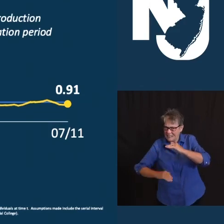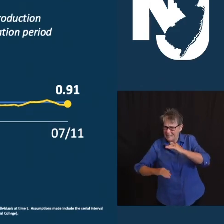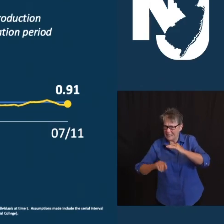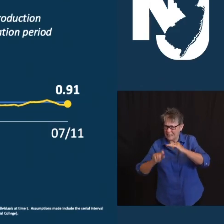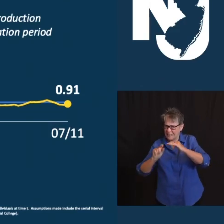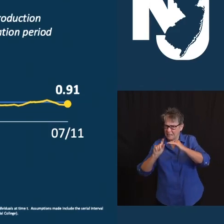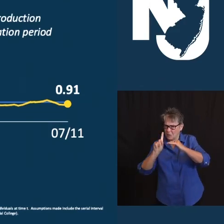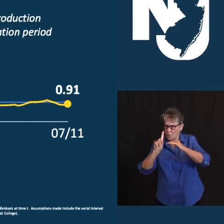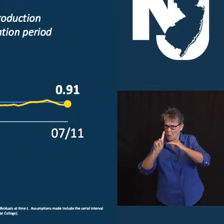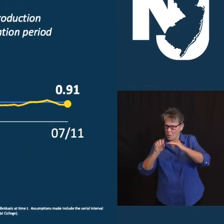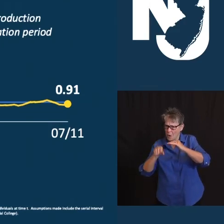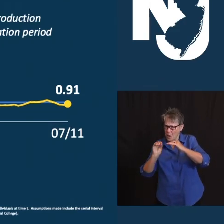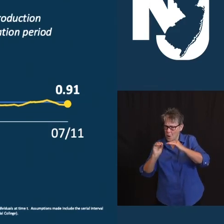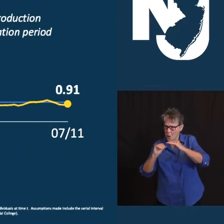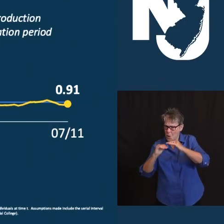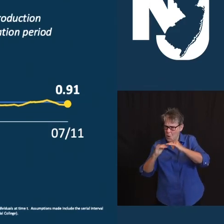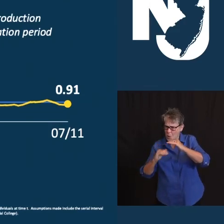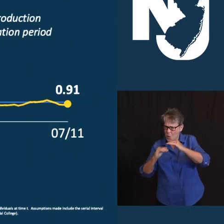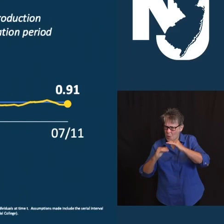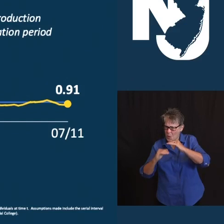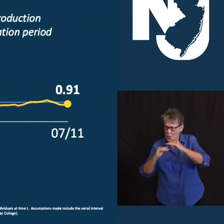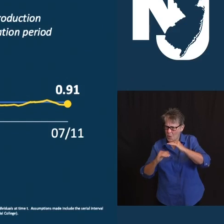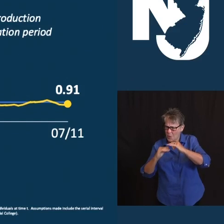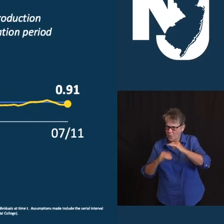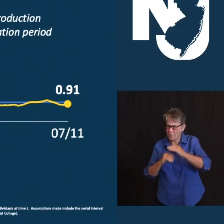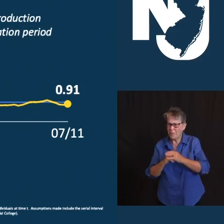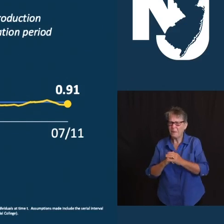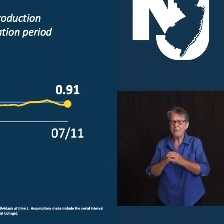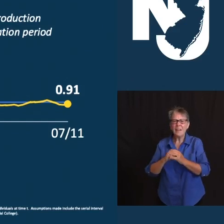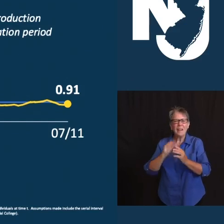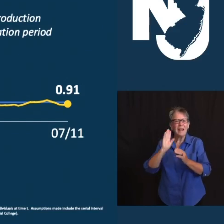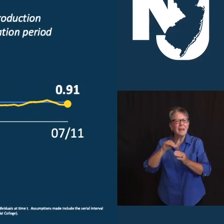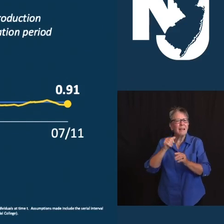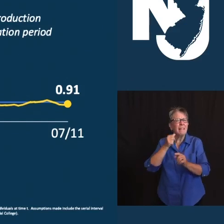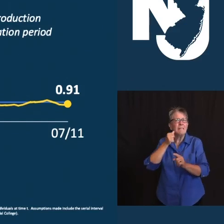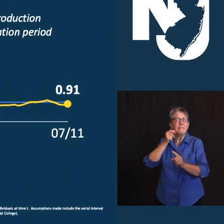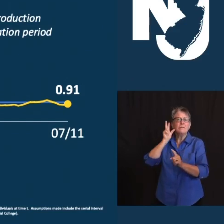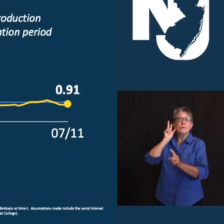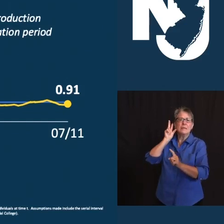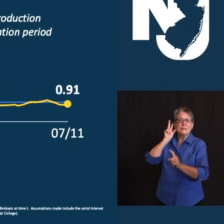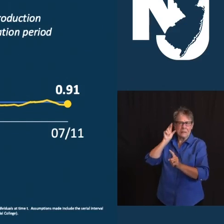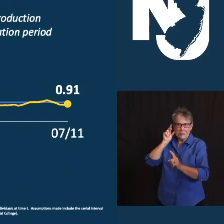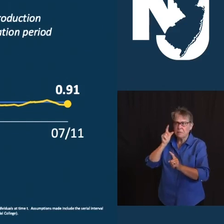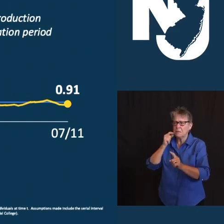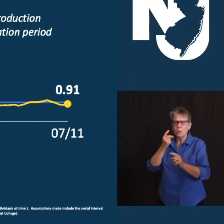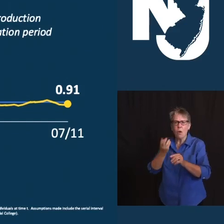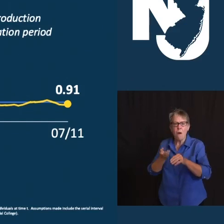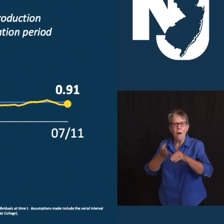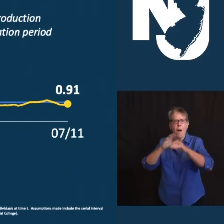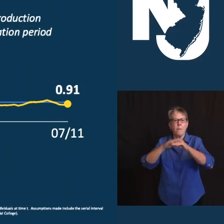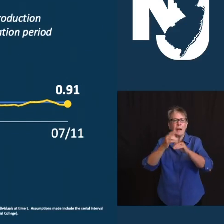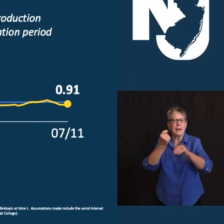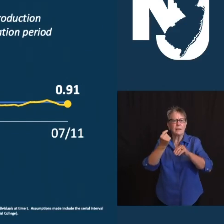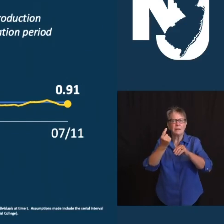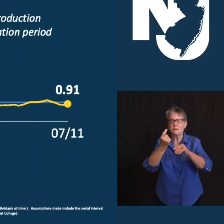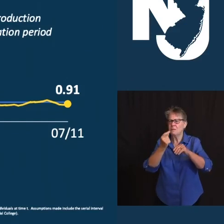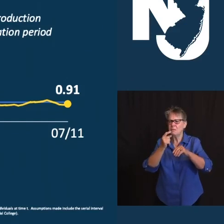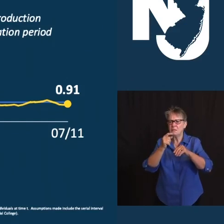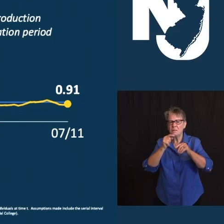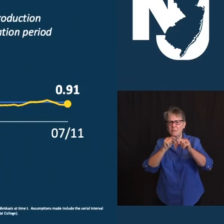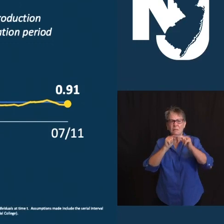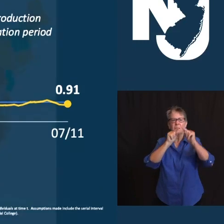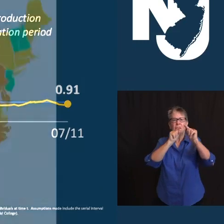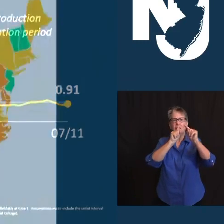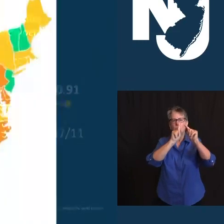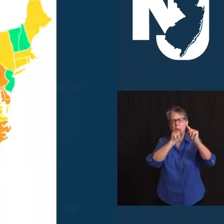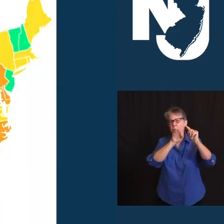up a hair over the past couple of days, but down meaningfully from a week ago. We have to keep it that way, folks. On